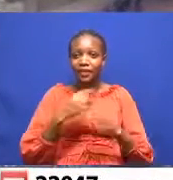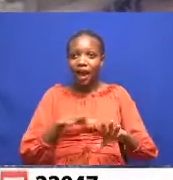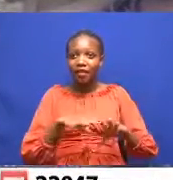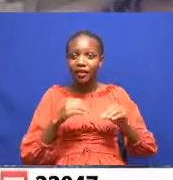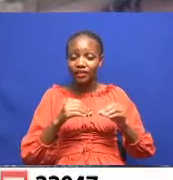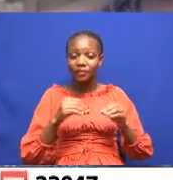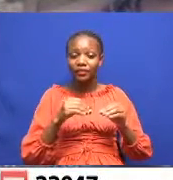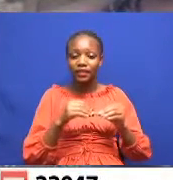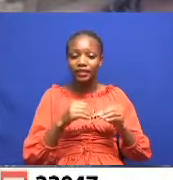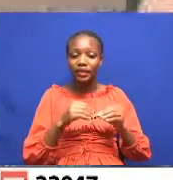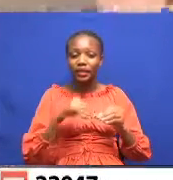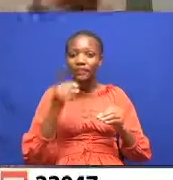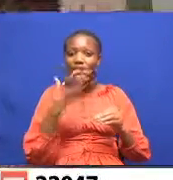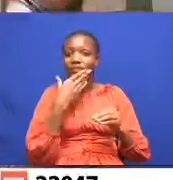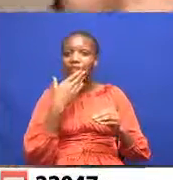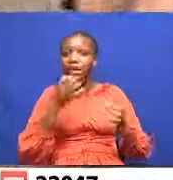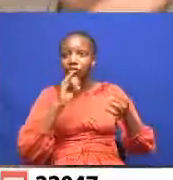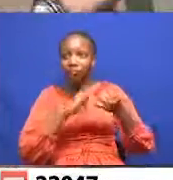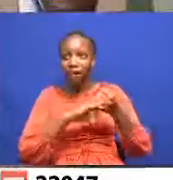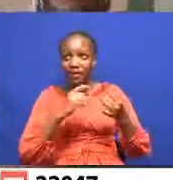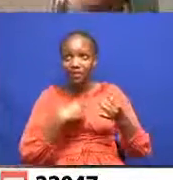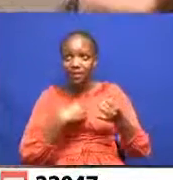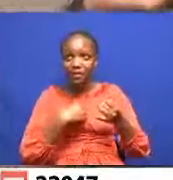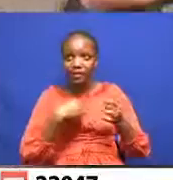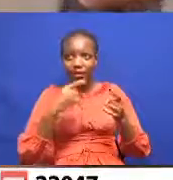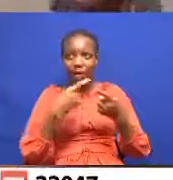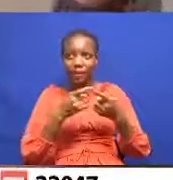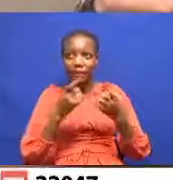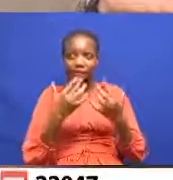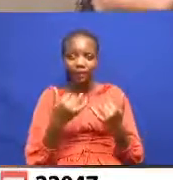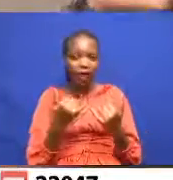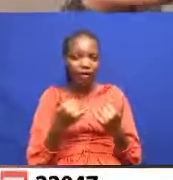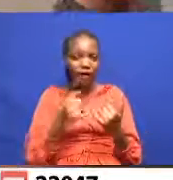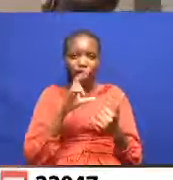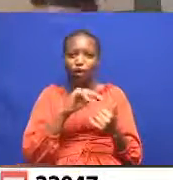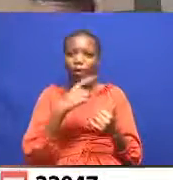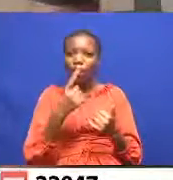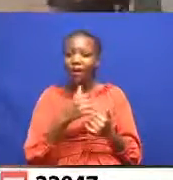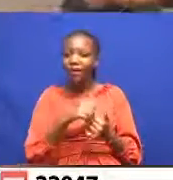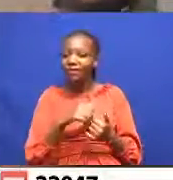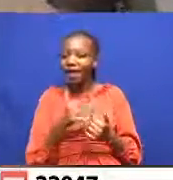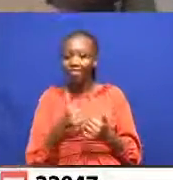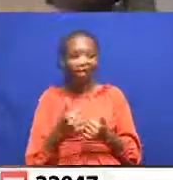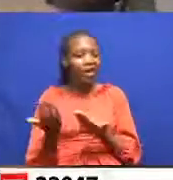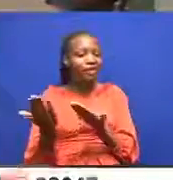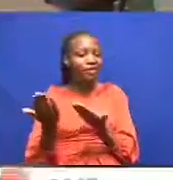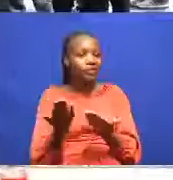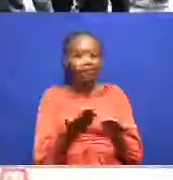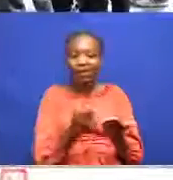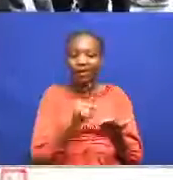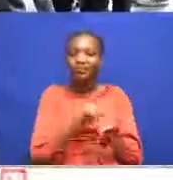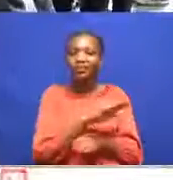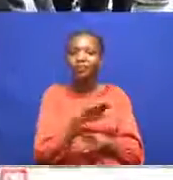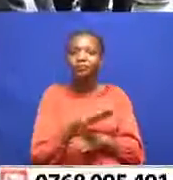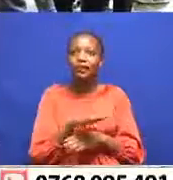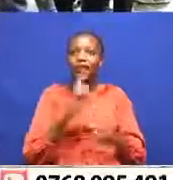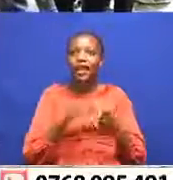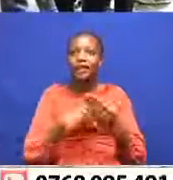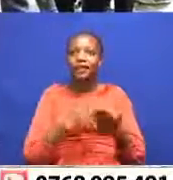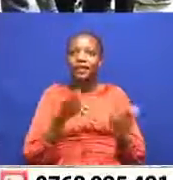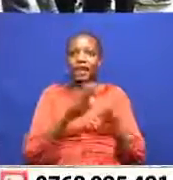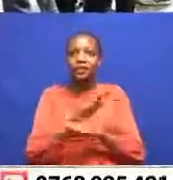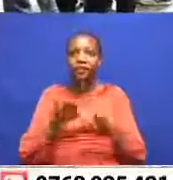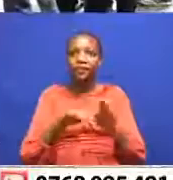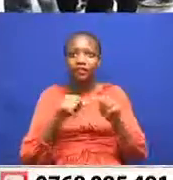is marrying me. Like, nobody else should be accepted in this compound. So, we successfully did that. All went well until